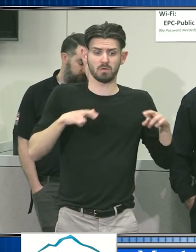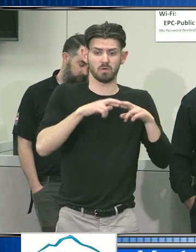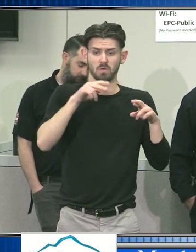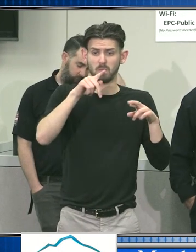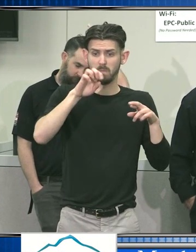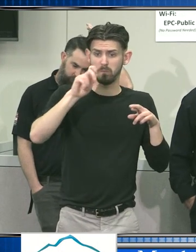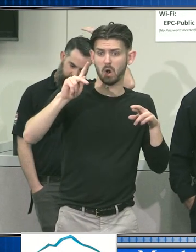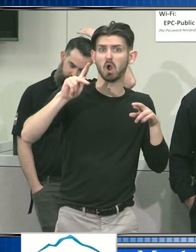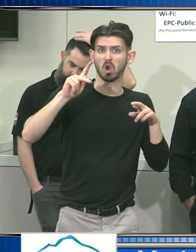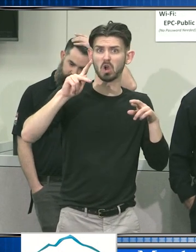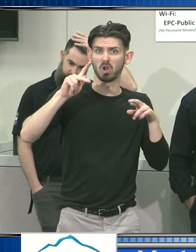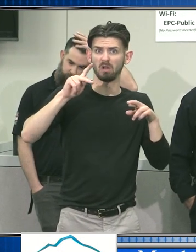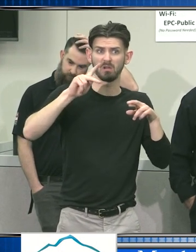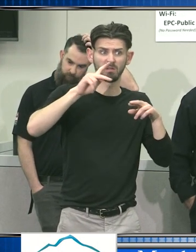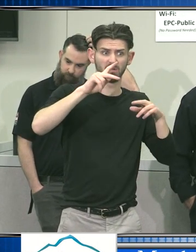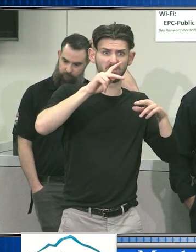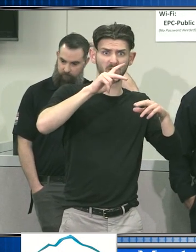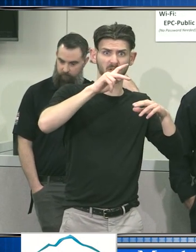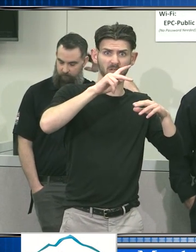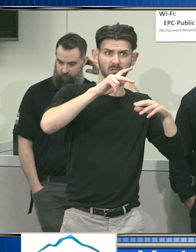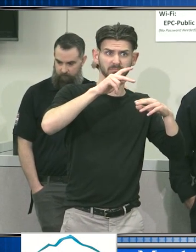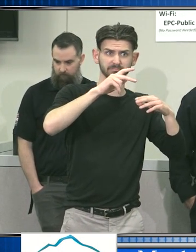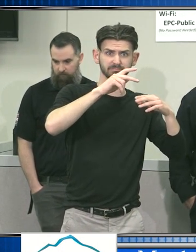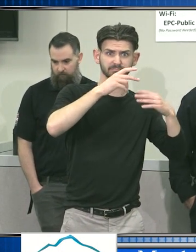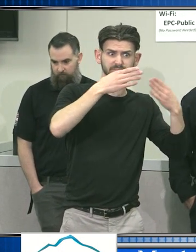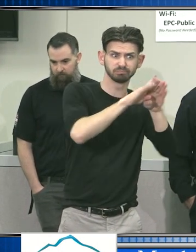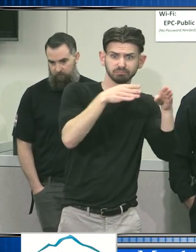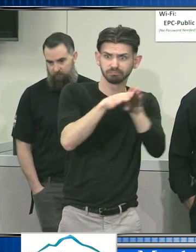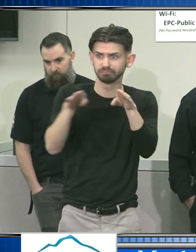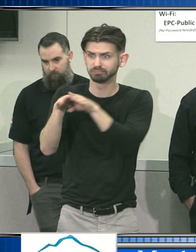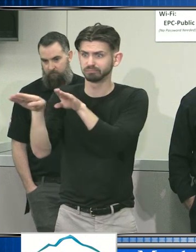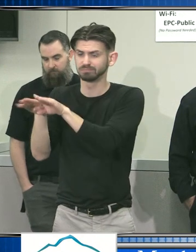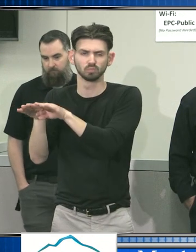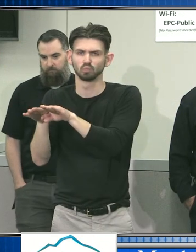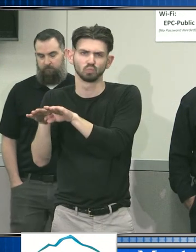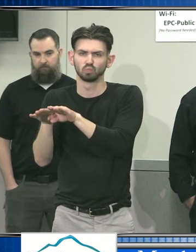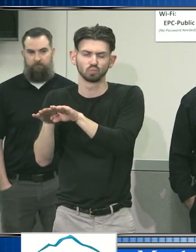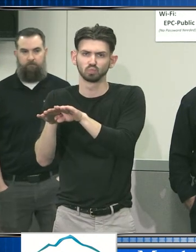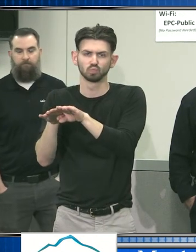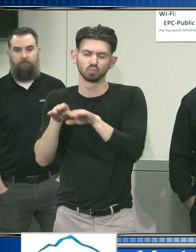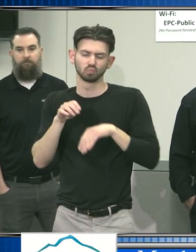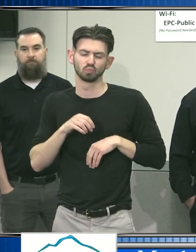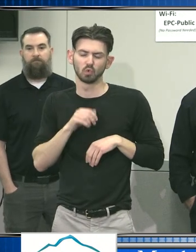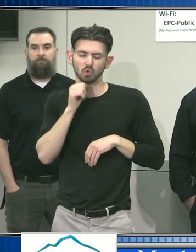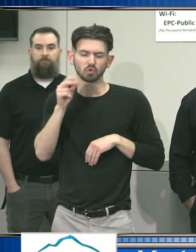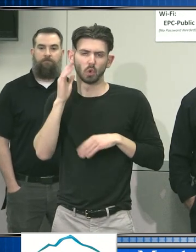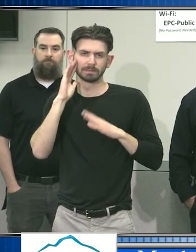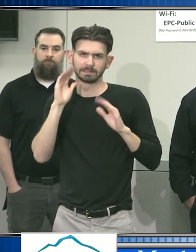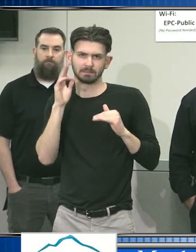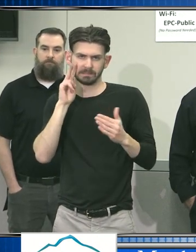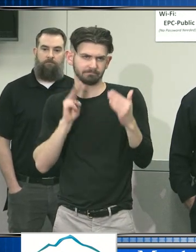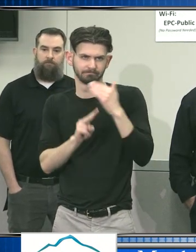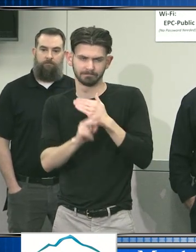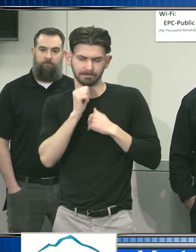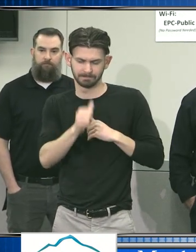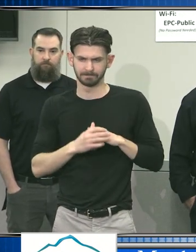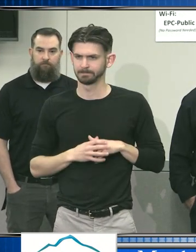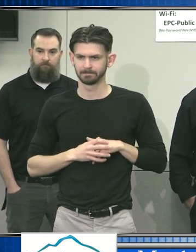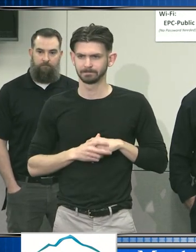the same reasons expressed by the mayor of Colorado Springs. Other questions? So